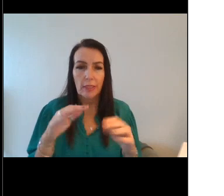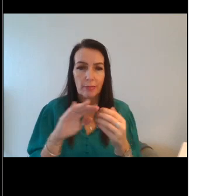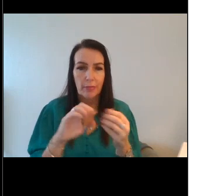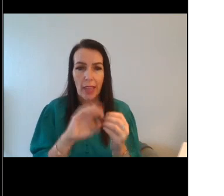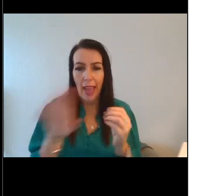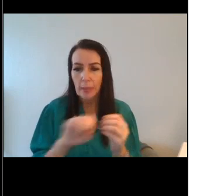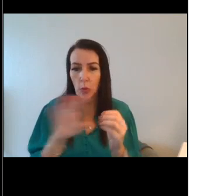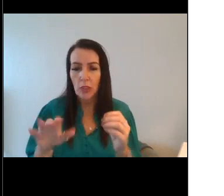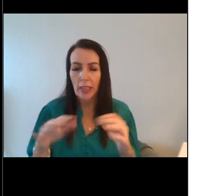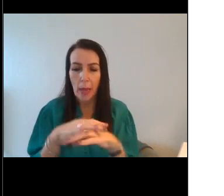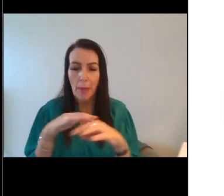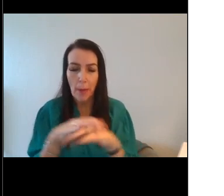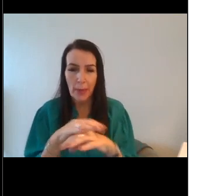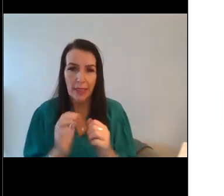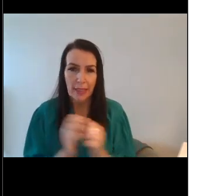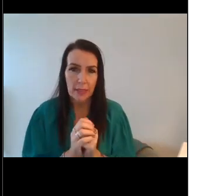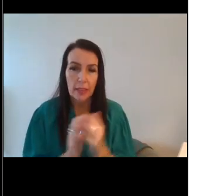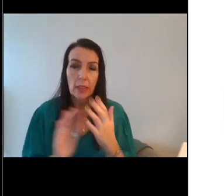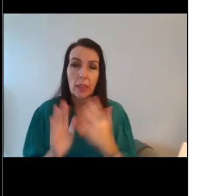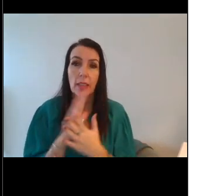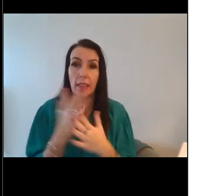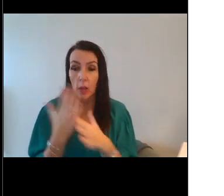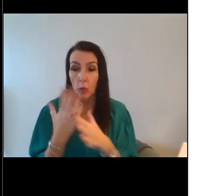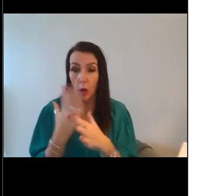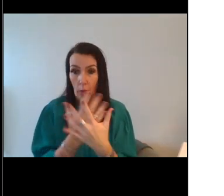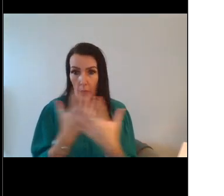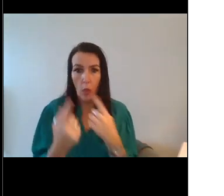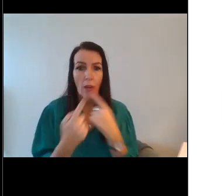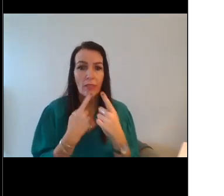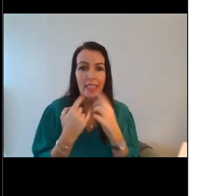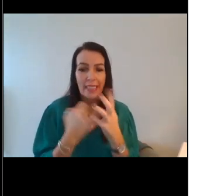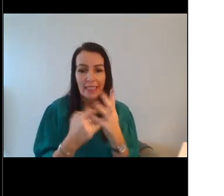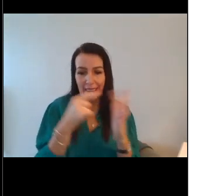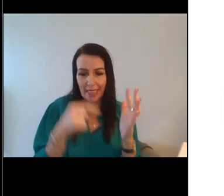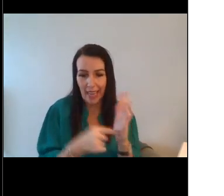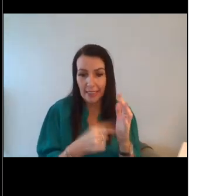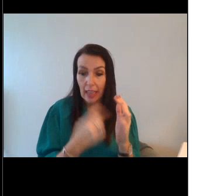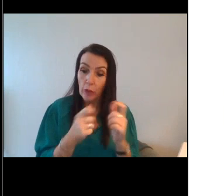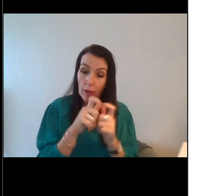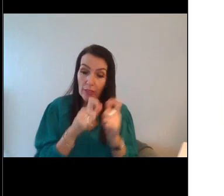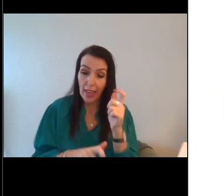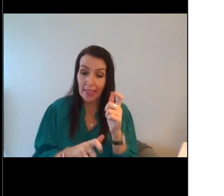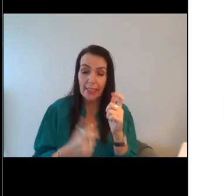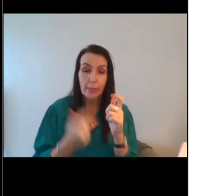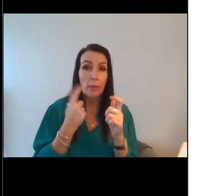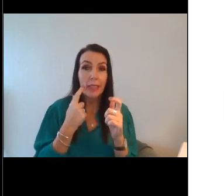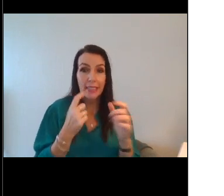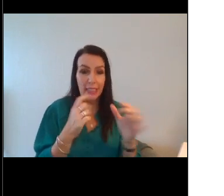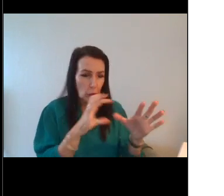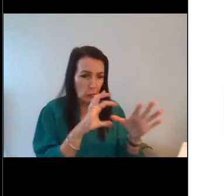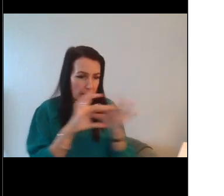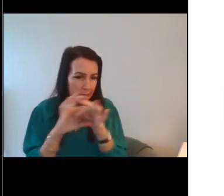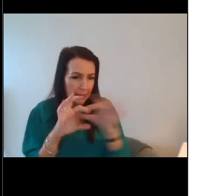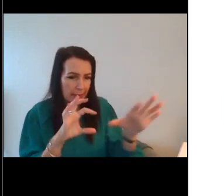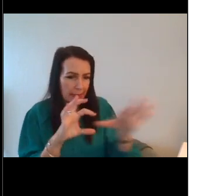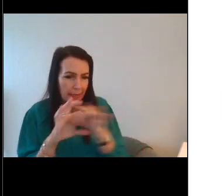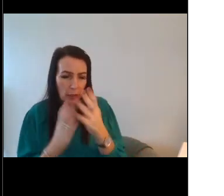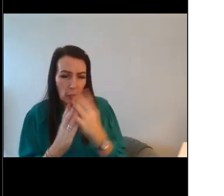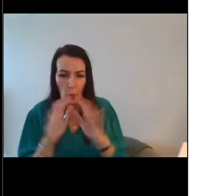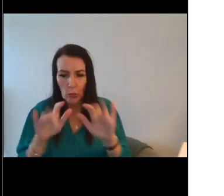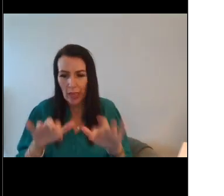Power BI interface is designed to work with large data sets. So for councils with licenses, it's much easier to interact with the data via a dashboard in your